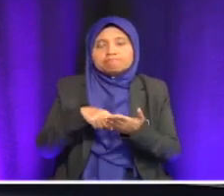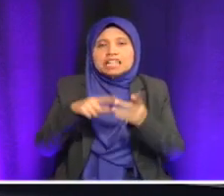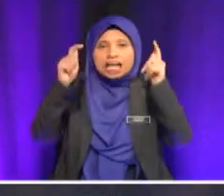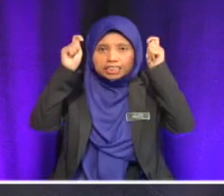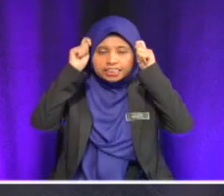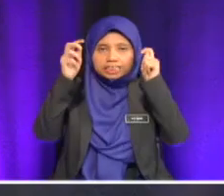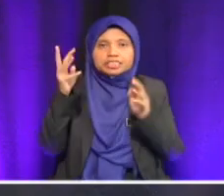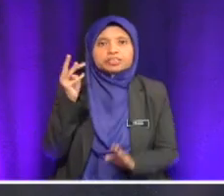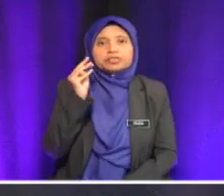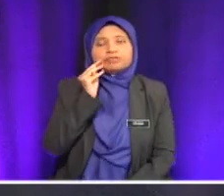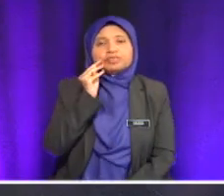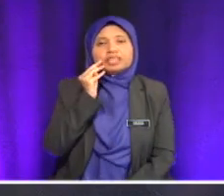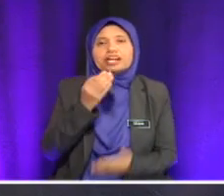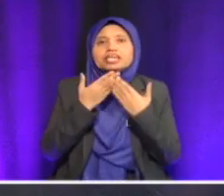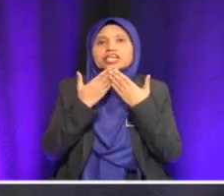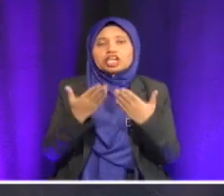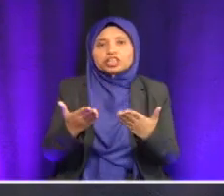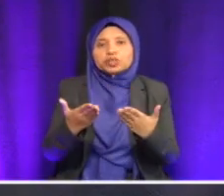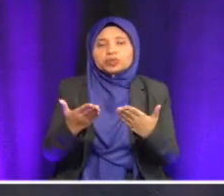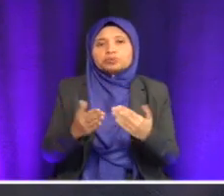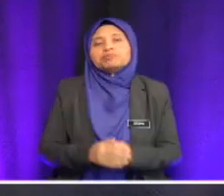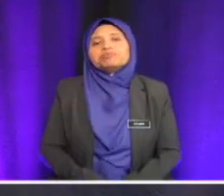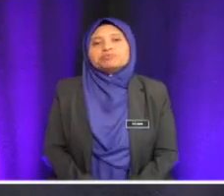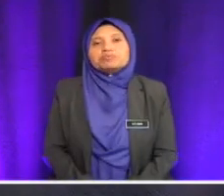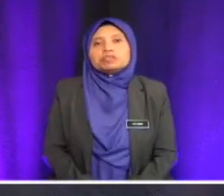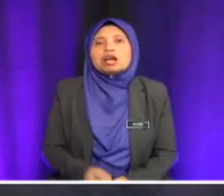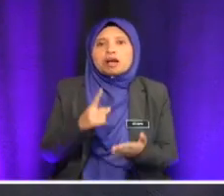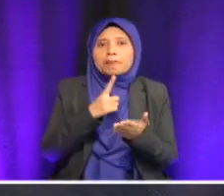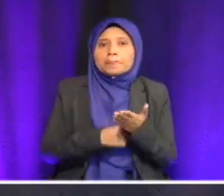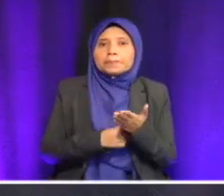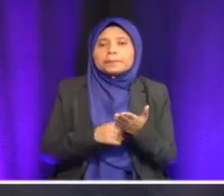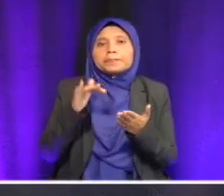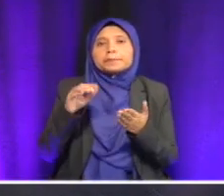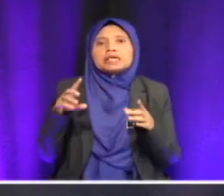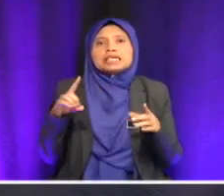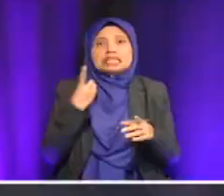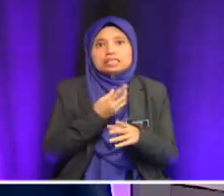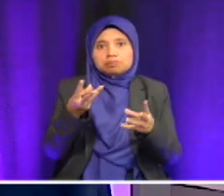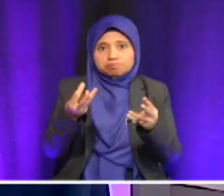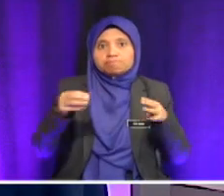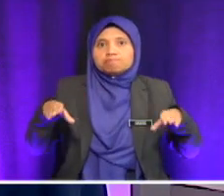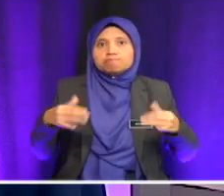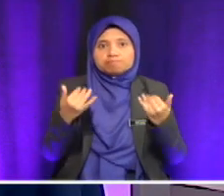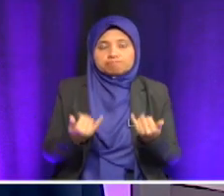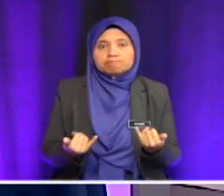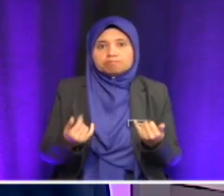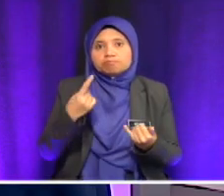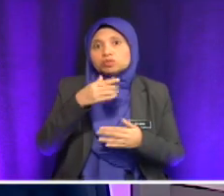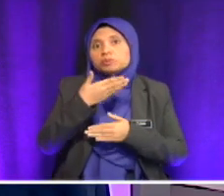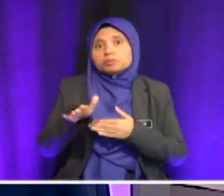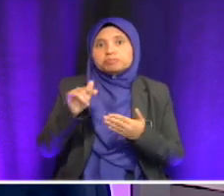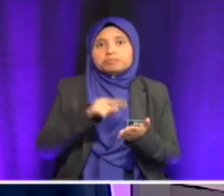Mira with us. Hello. Thank you so much, teacher, for being here. Thank and you, what Chris. are we going to do next, teacher? Okay, so for the next activity, our students